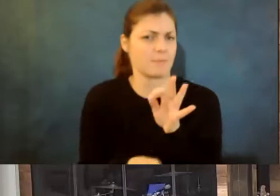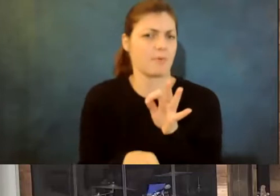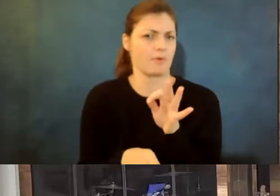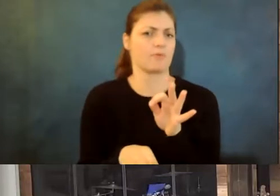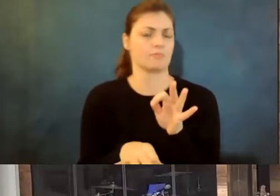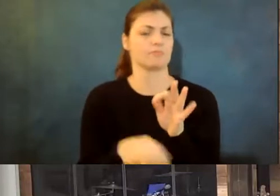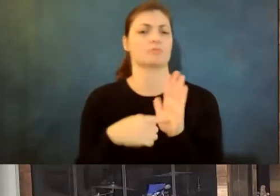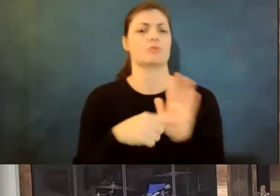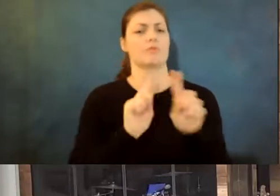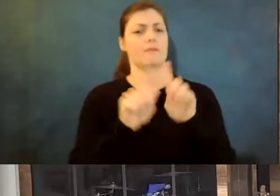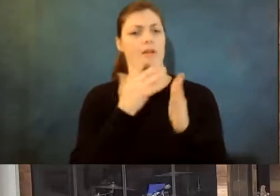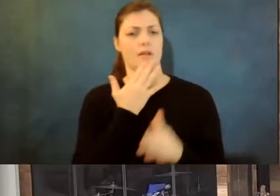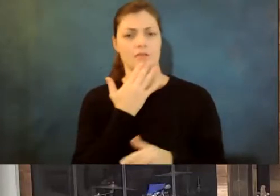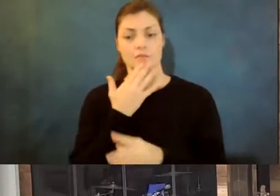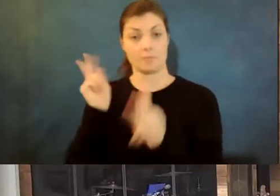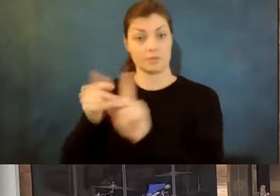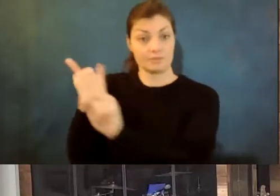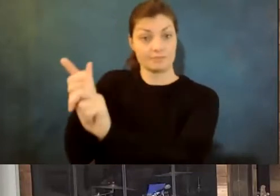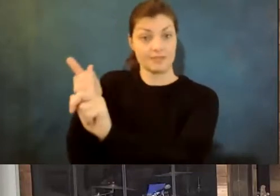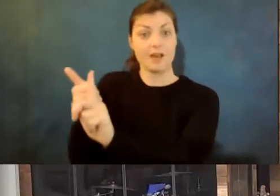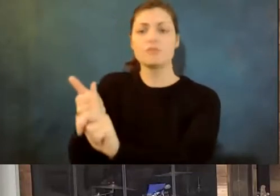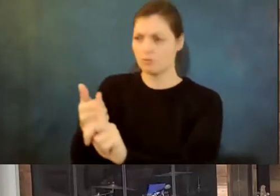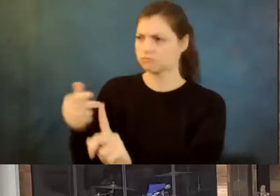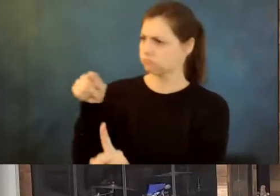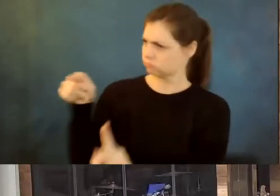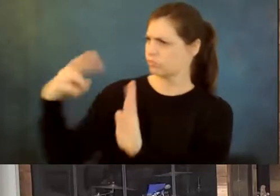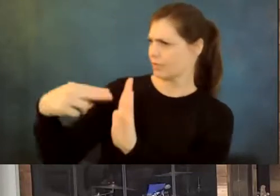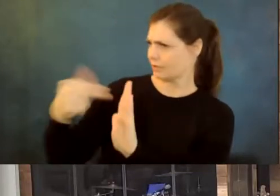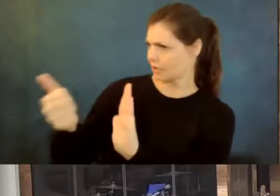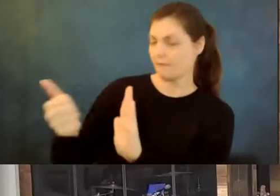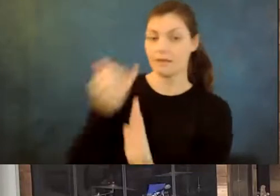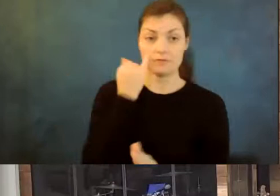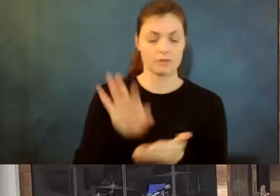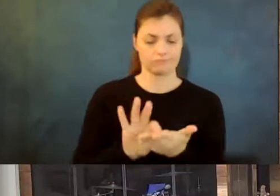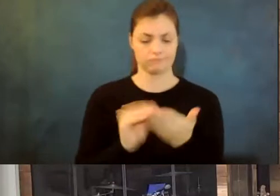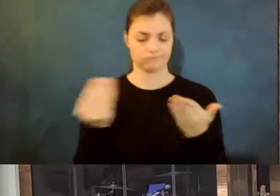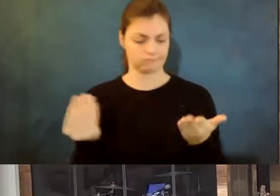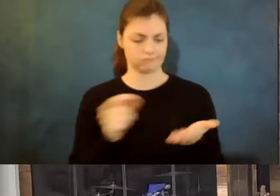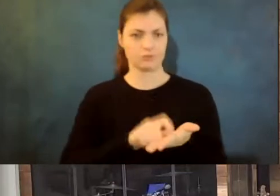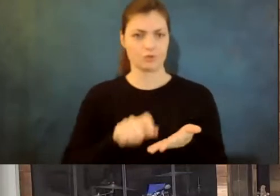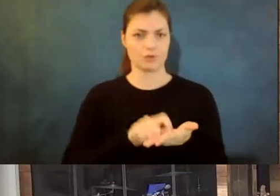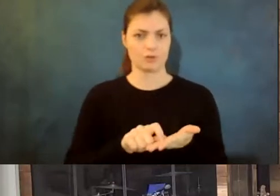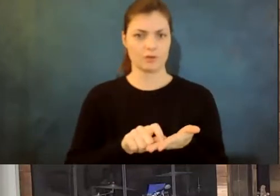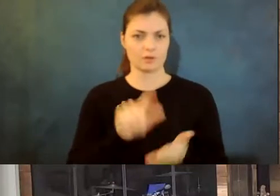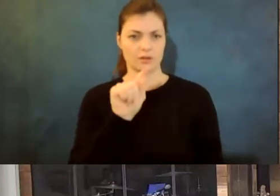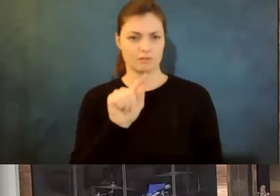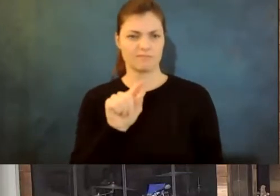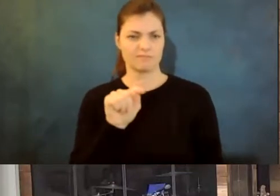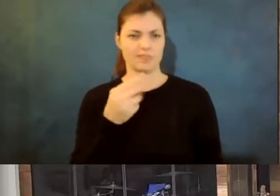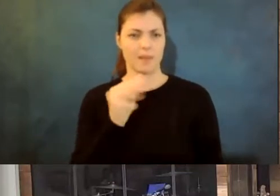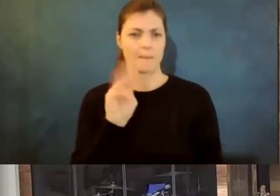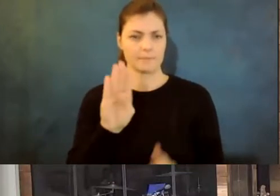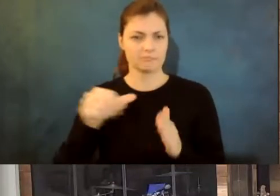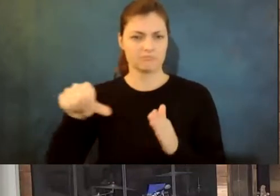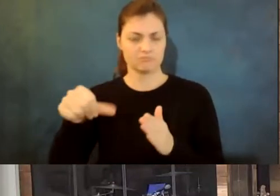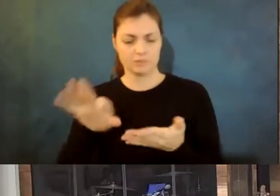gospel, and you have them read the scriptures. And if I turn to one of the scriptures, which they're like thumb-tabbed, super easy,